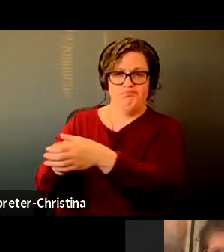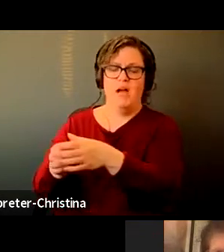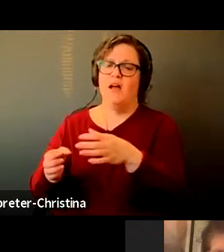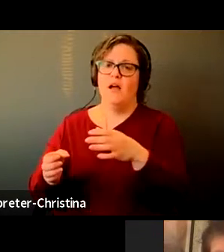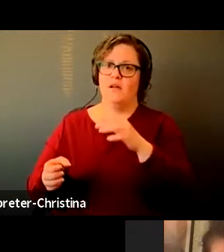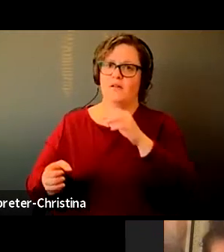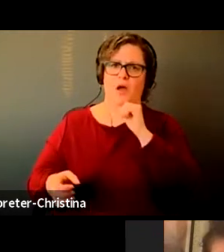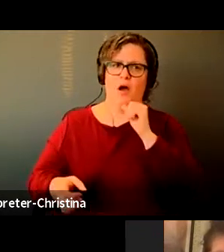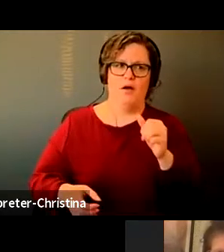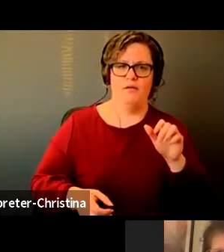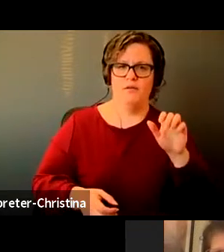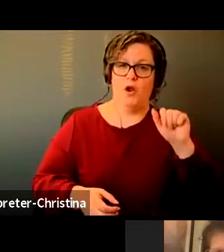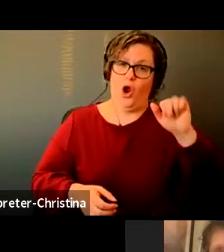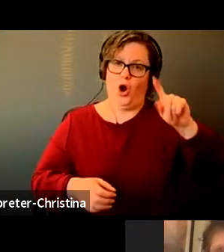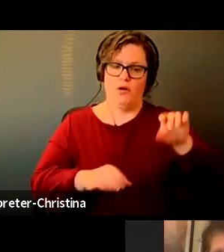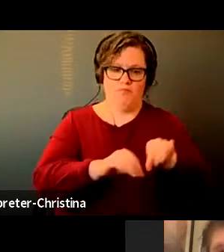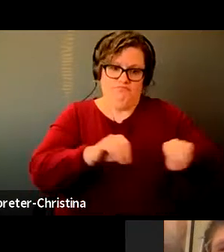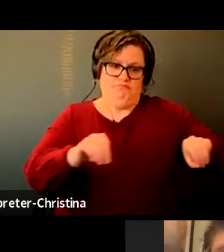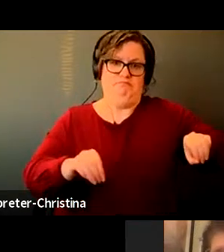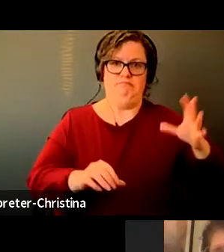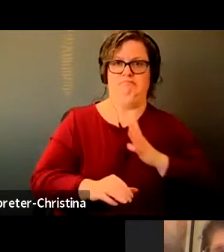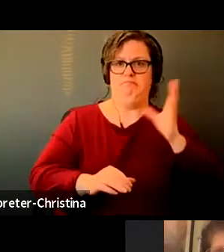school. Didn't get the arts education.